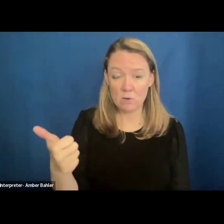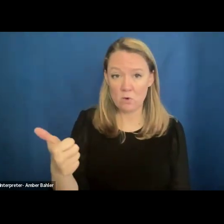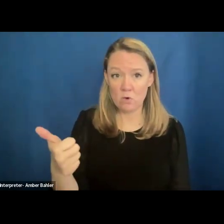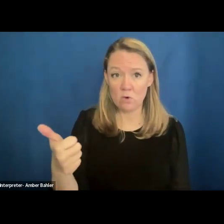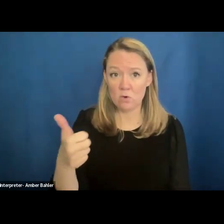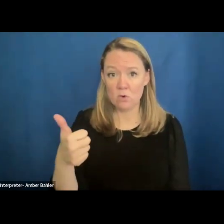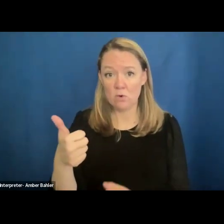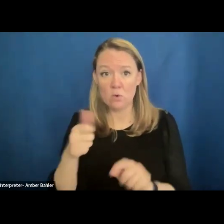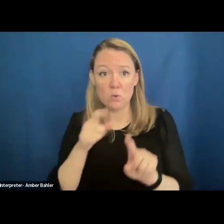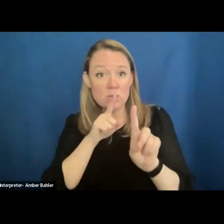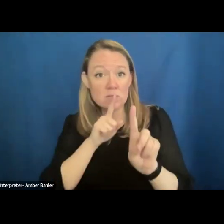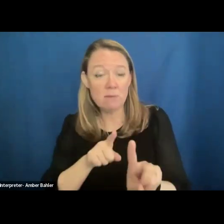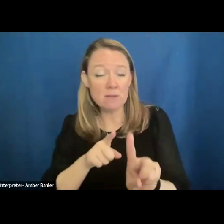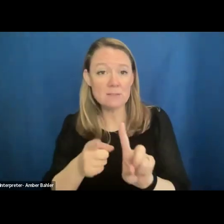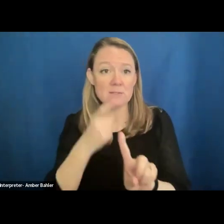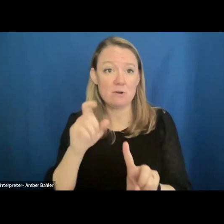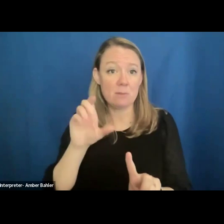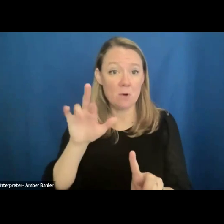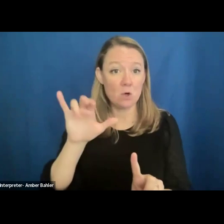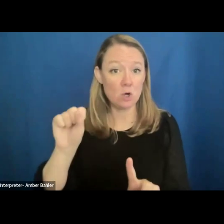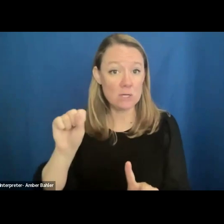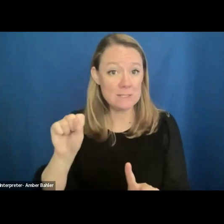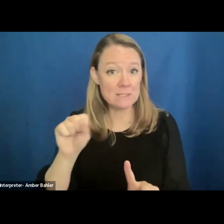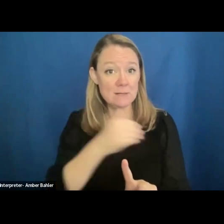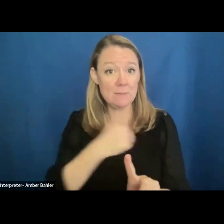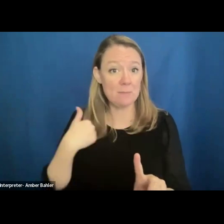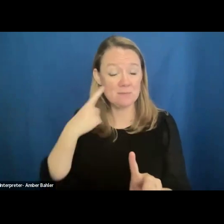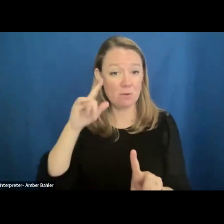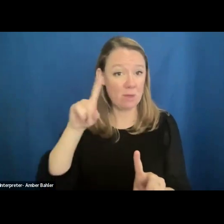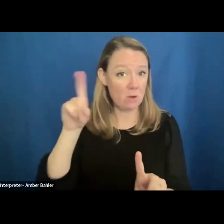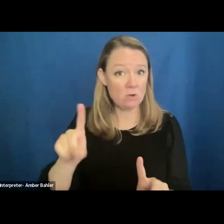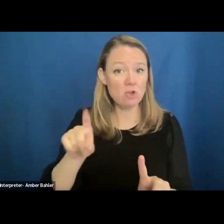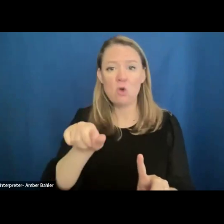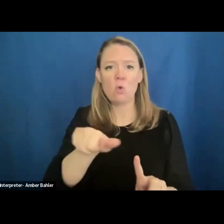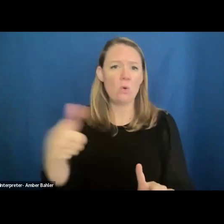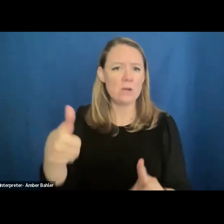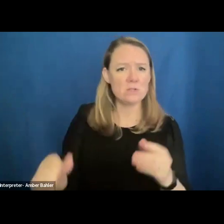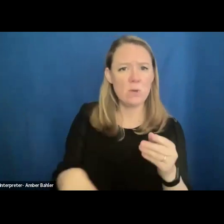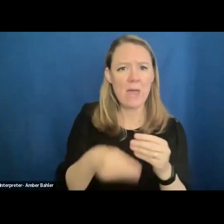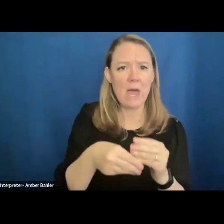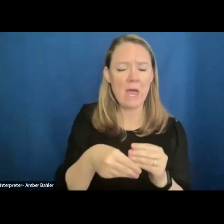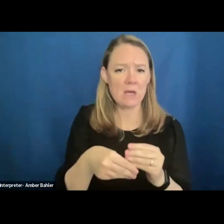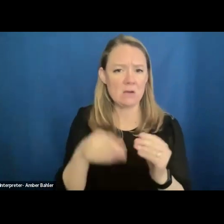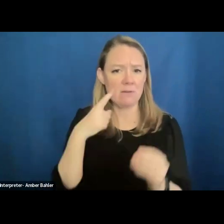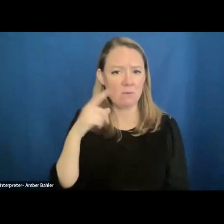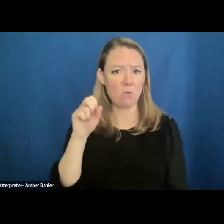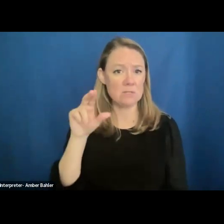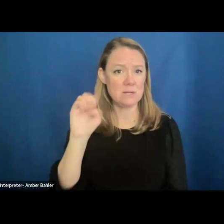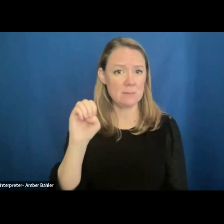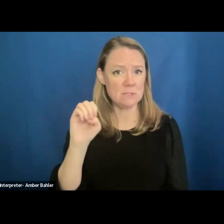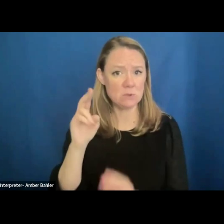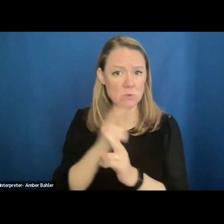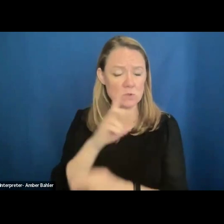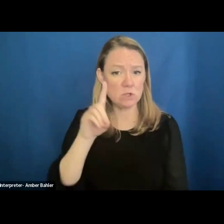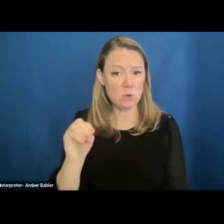Other responses from CRIS members on this question? What else should we add to address substance use disorder? I think we have a lot of good fodder for conversation next